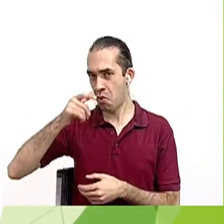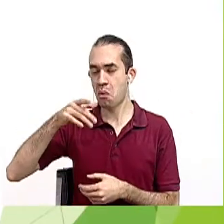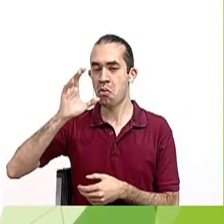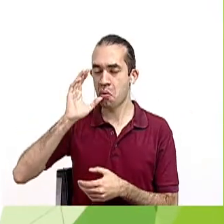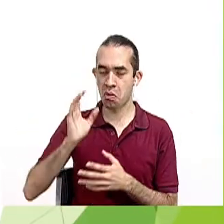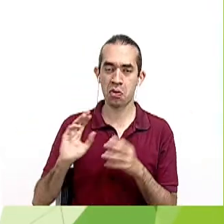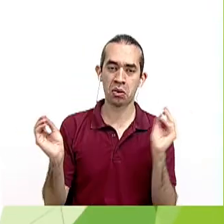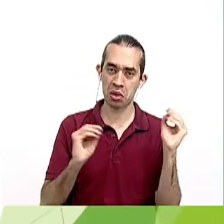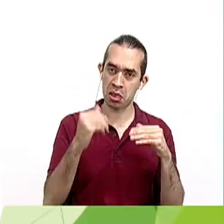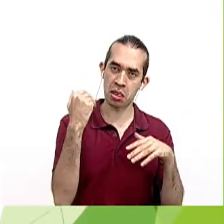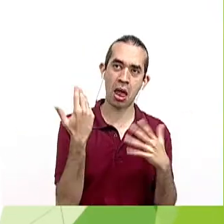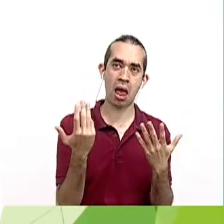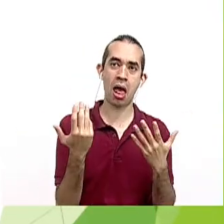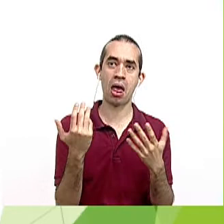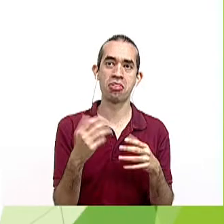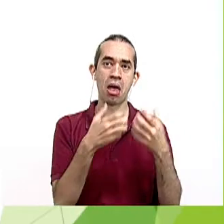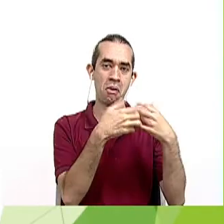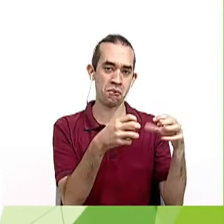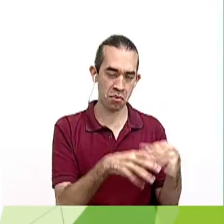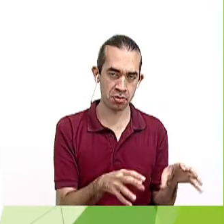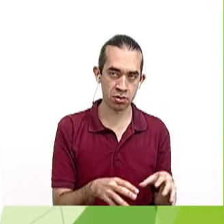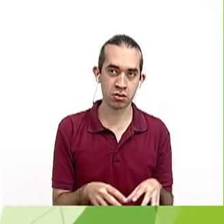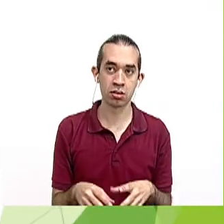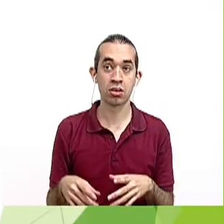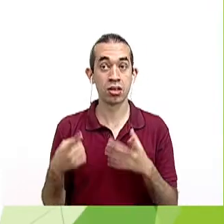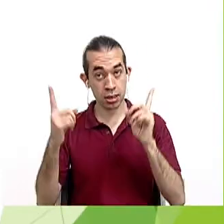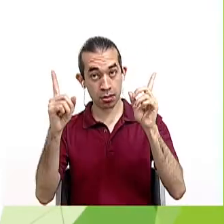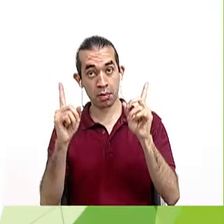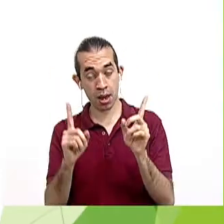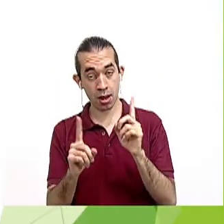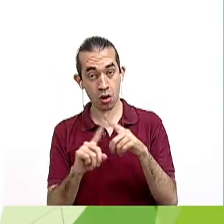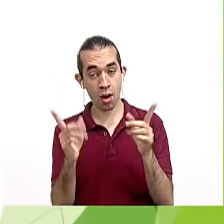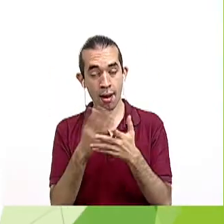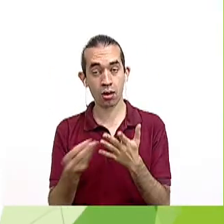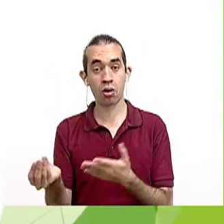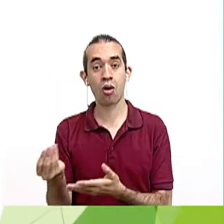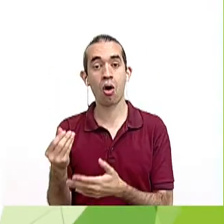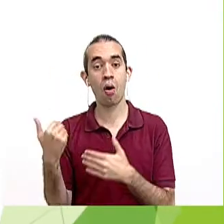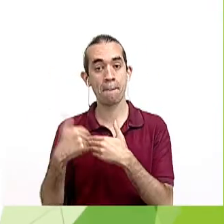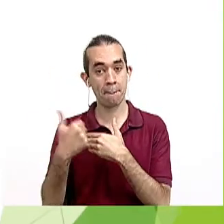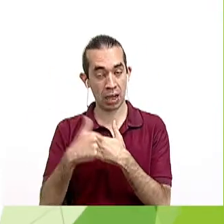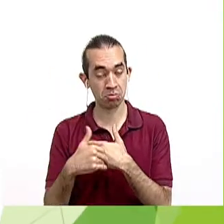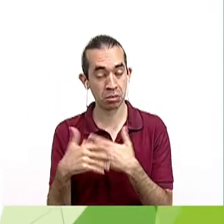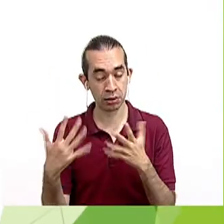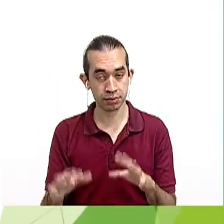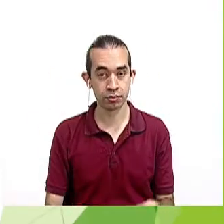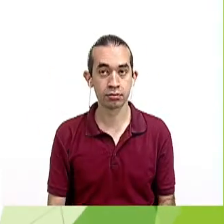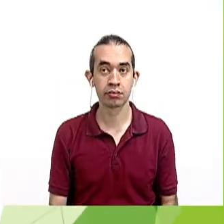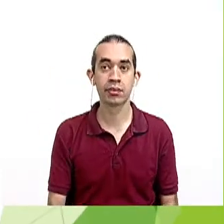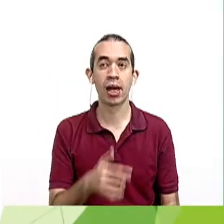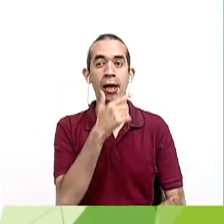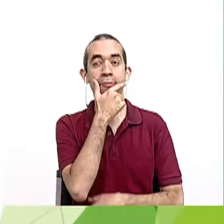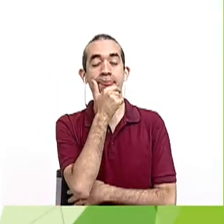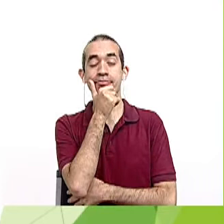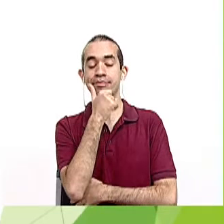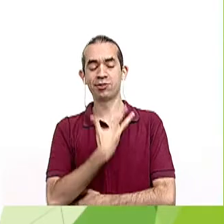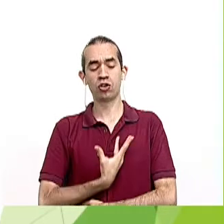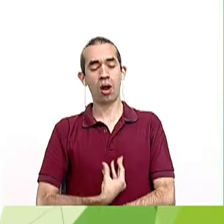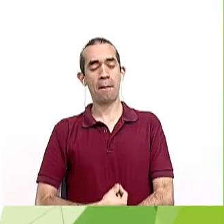bought some bread. Mom, I'm hungry. I think I like a